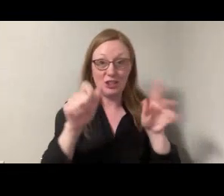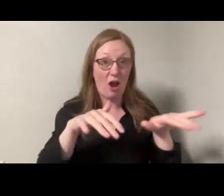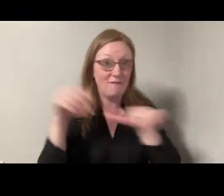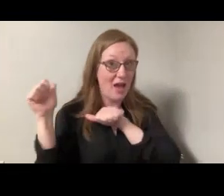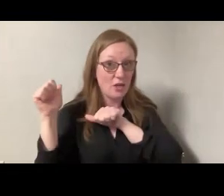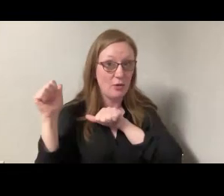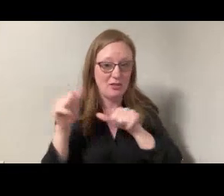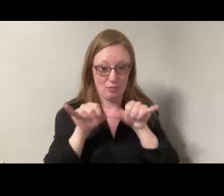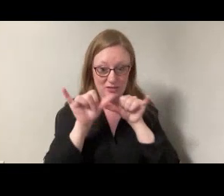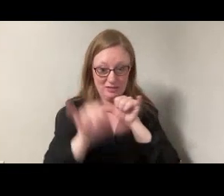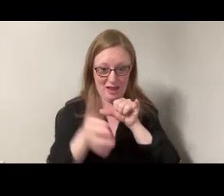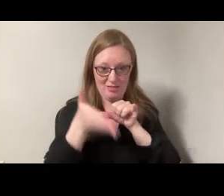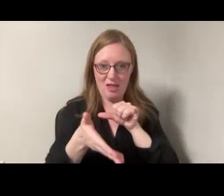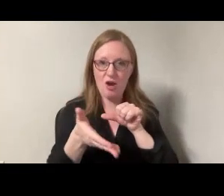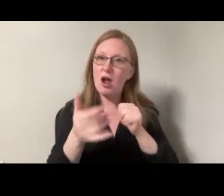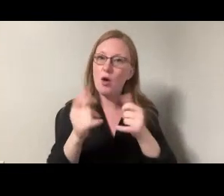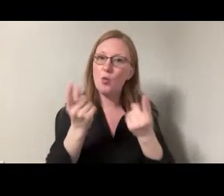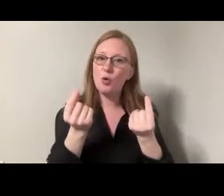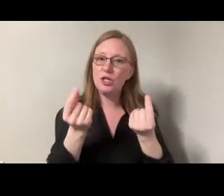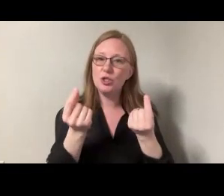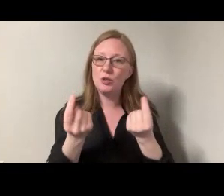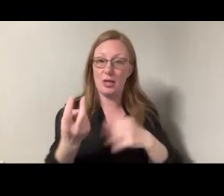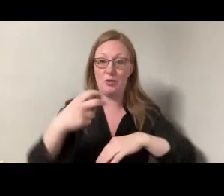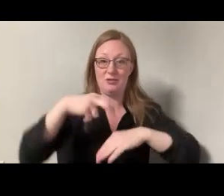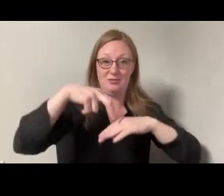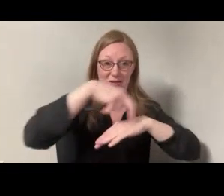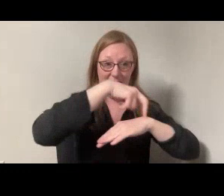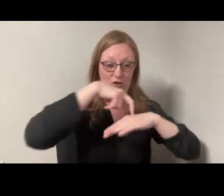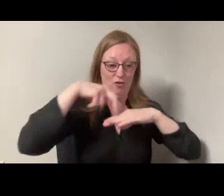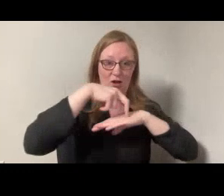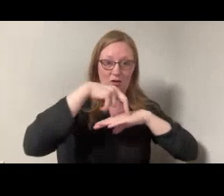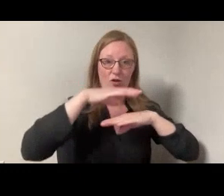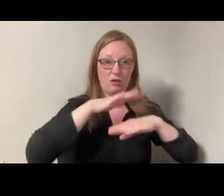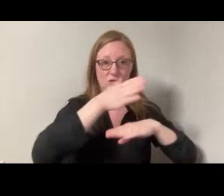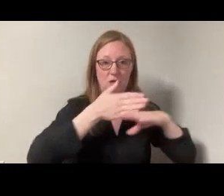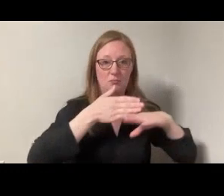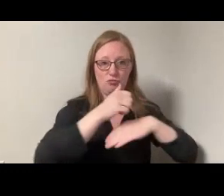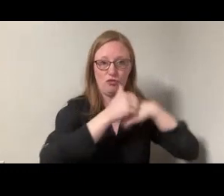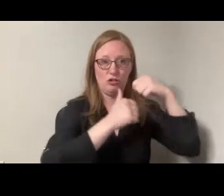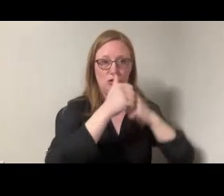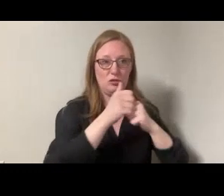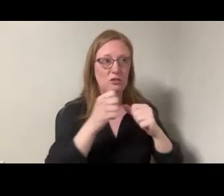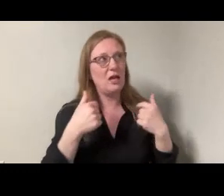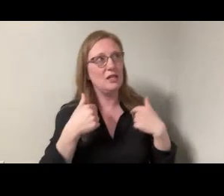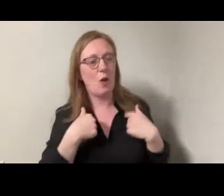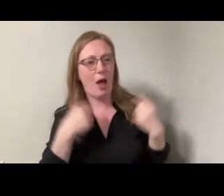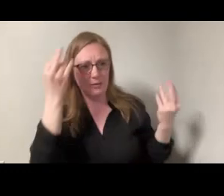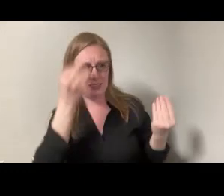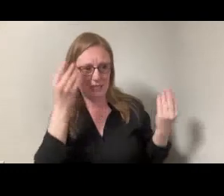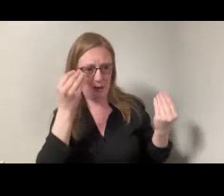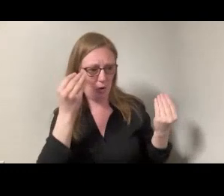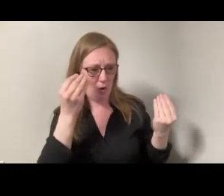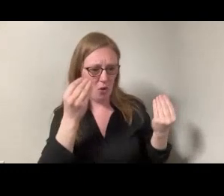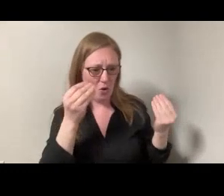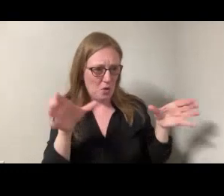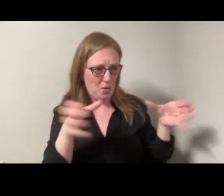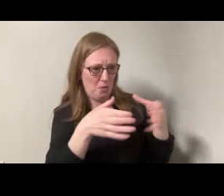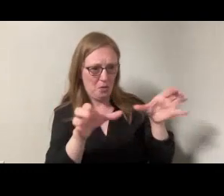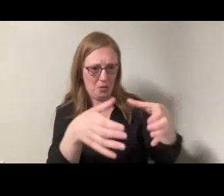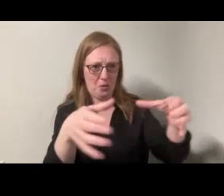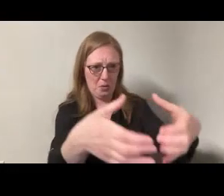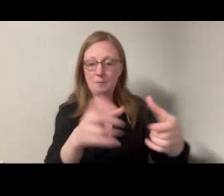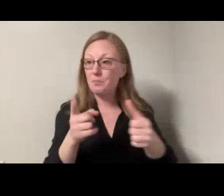they had congregated on intact structures, and there were some of the people were still sleeping on the ground. And so I was trying to think about what was the first